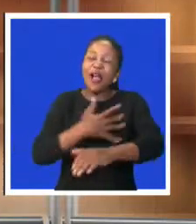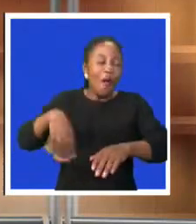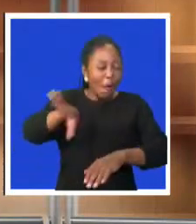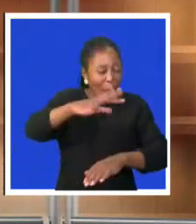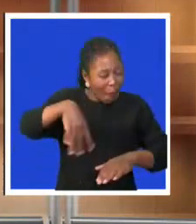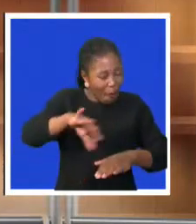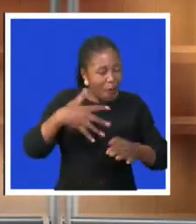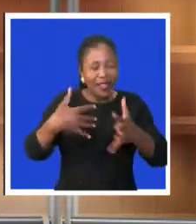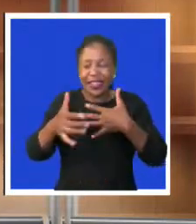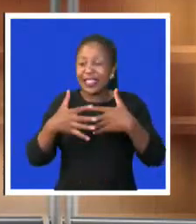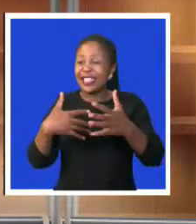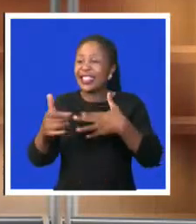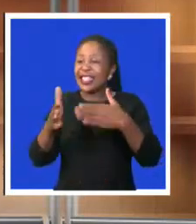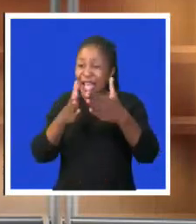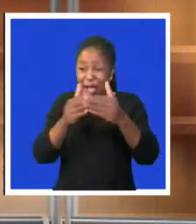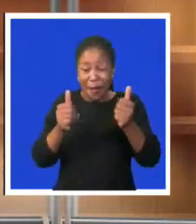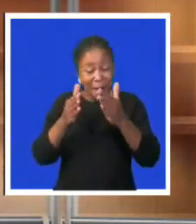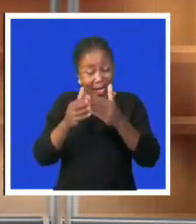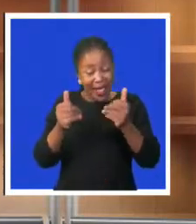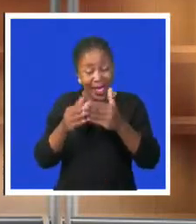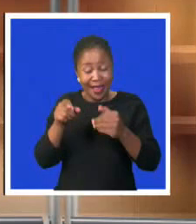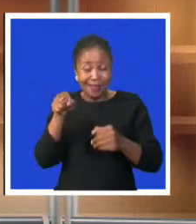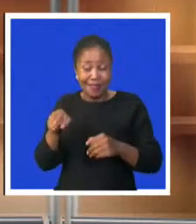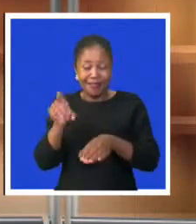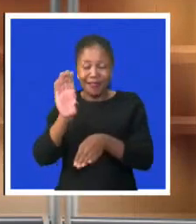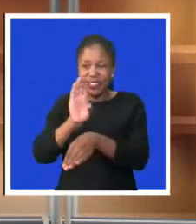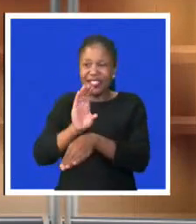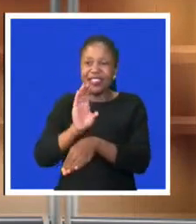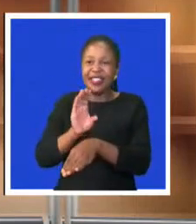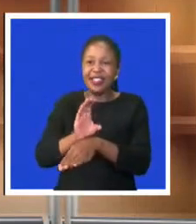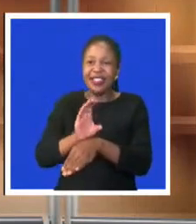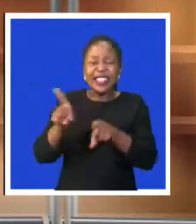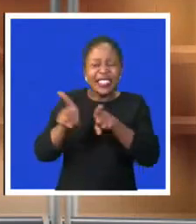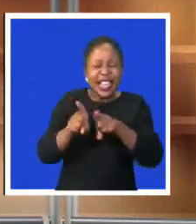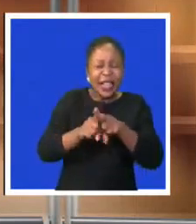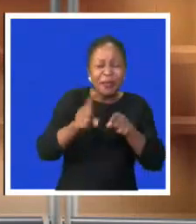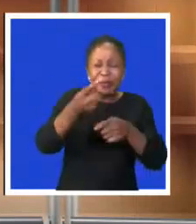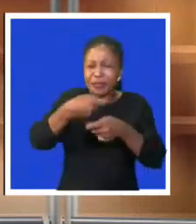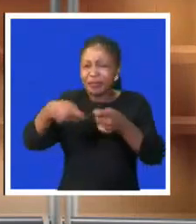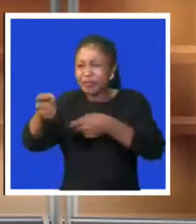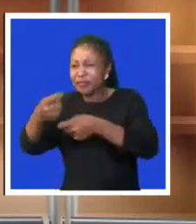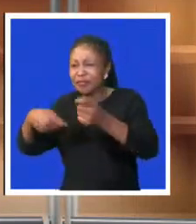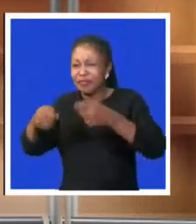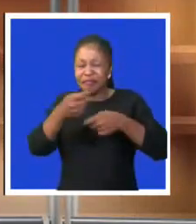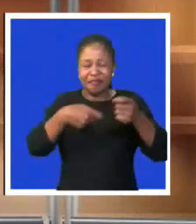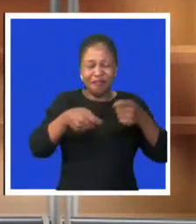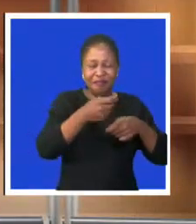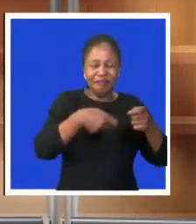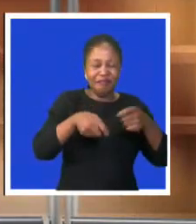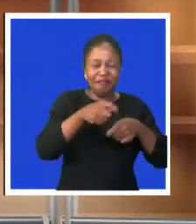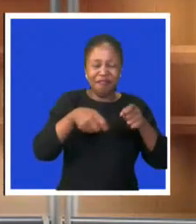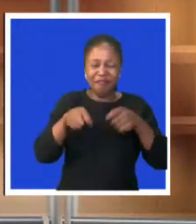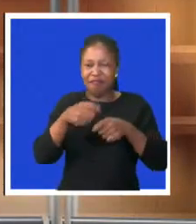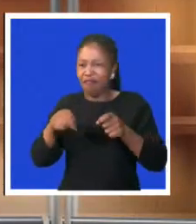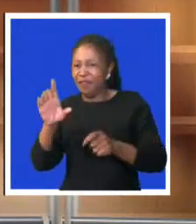example, the buying and selling of sacrificial animals. Moving on, dear